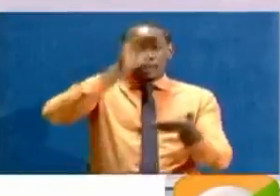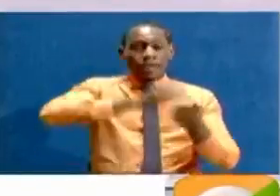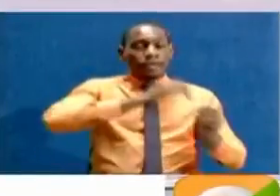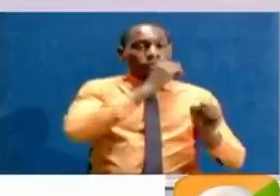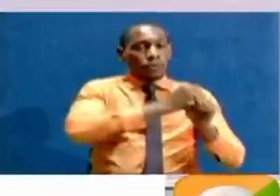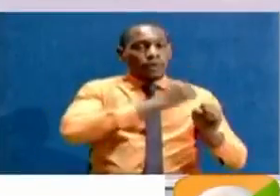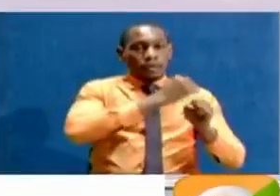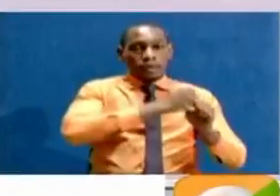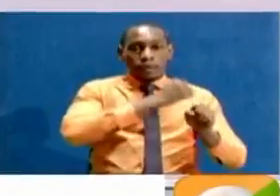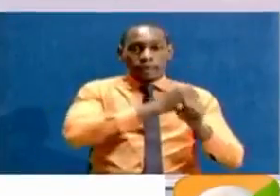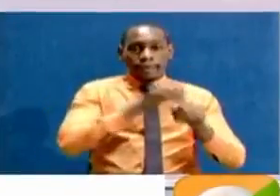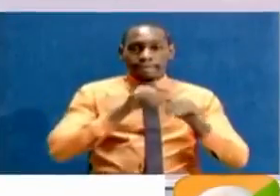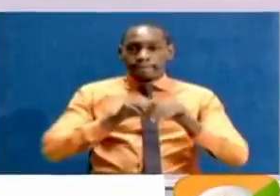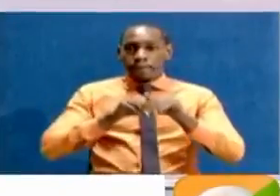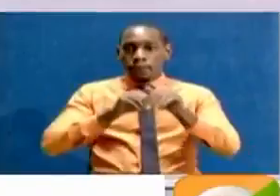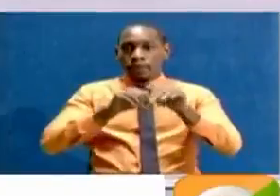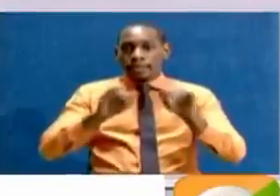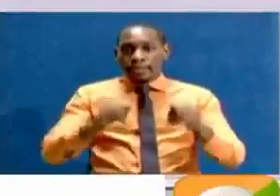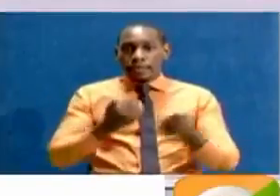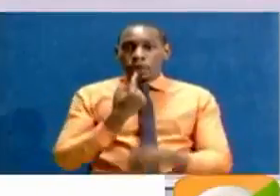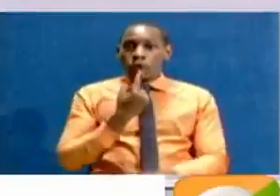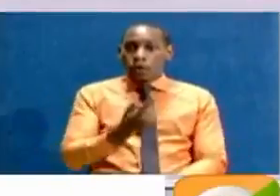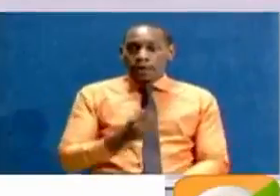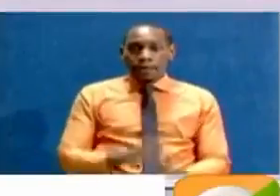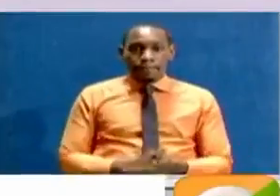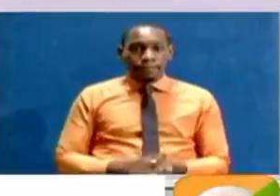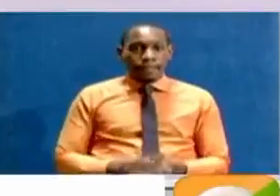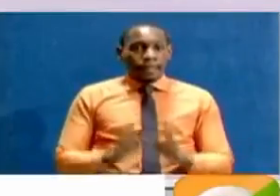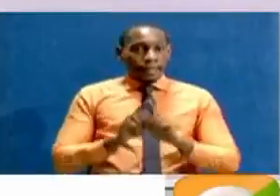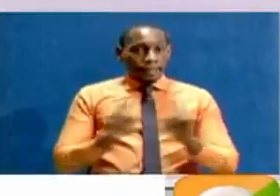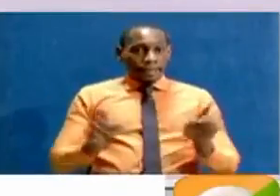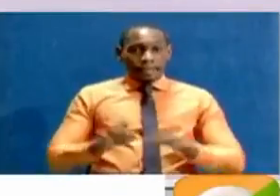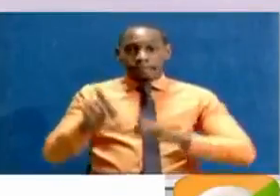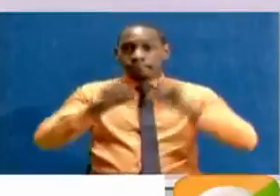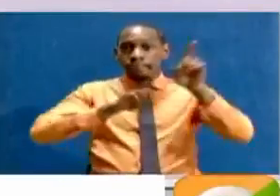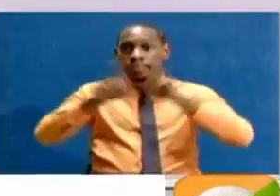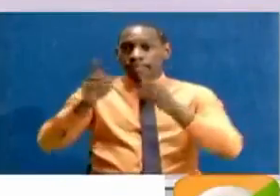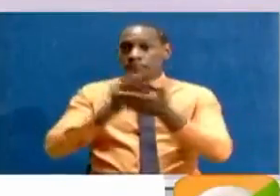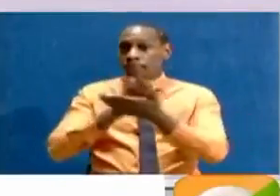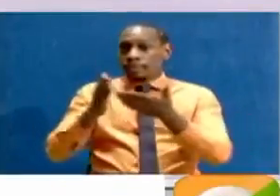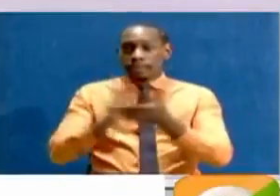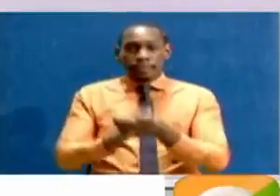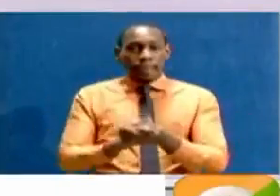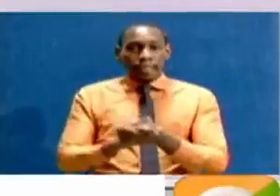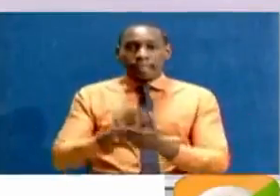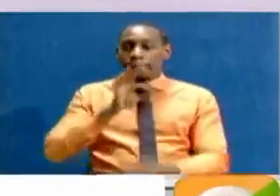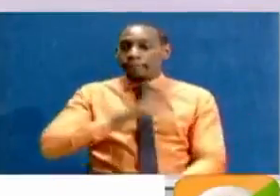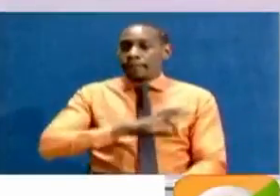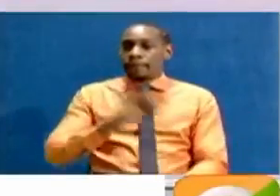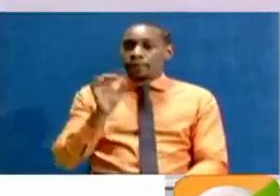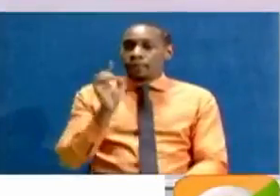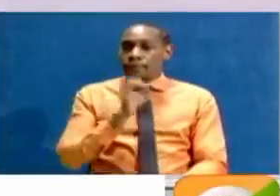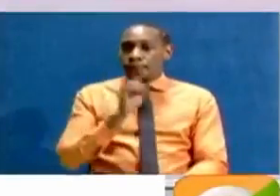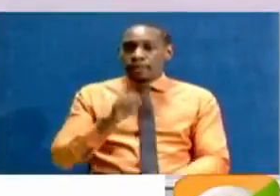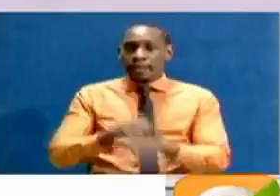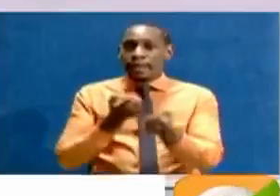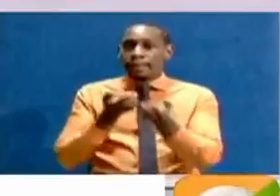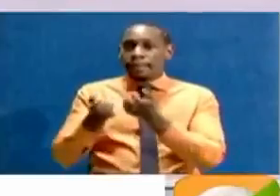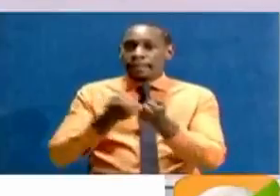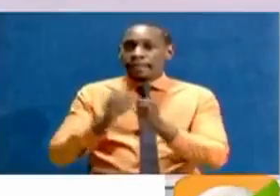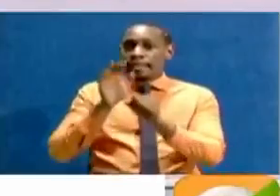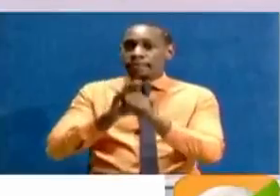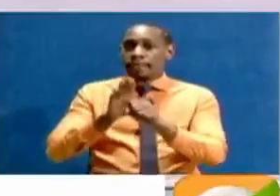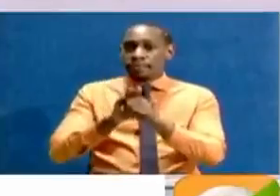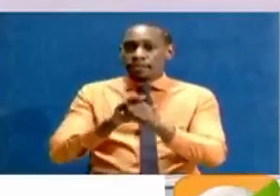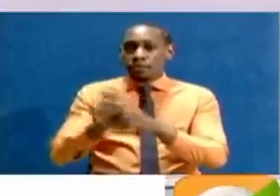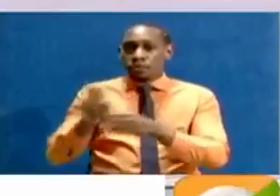down operations in line with the new order. But the transport sector was booming with business as they capitalized